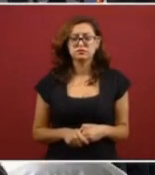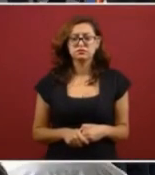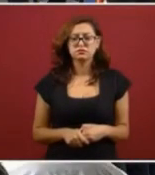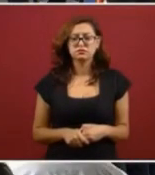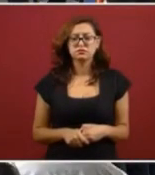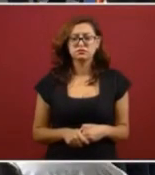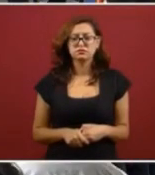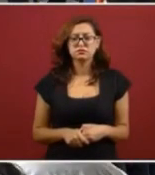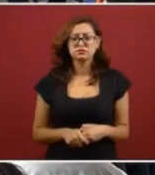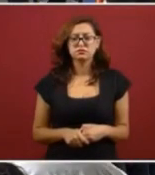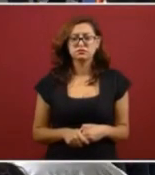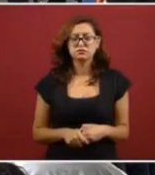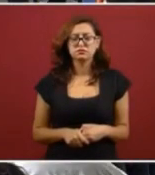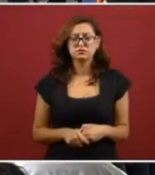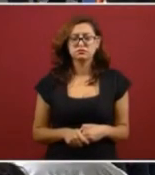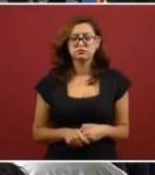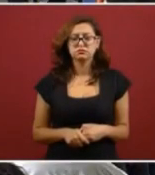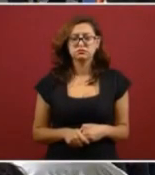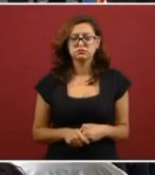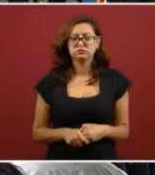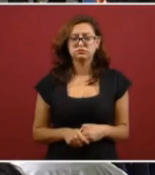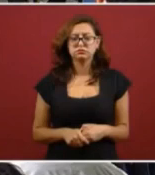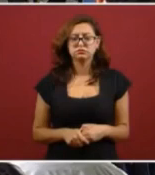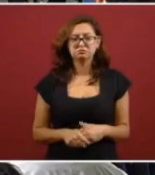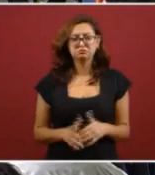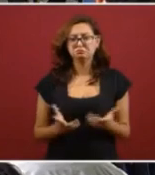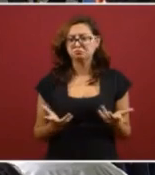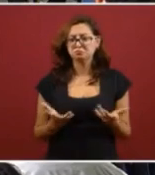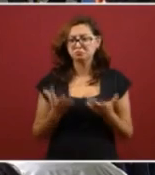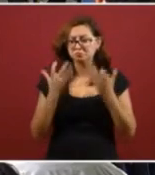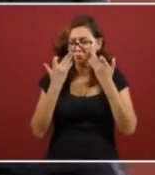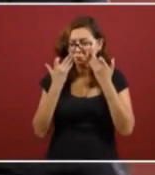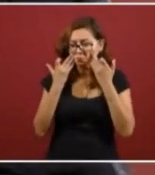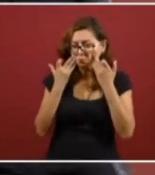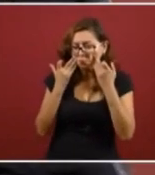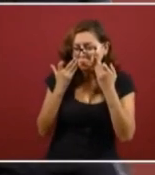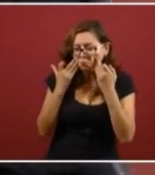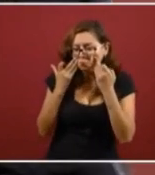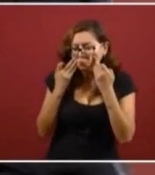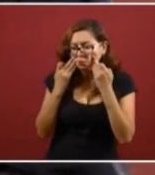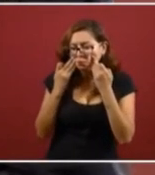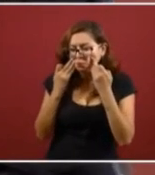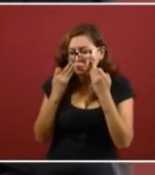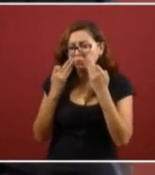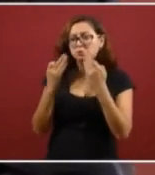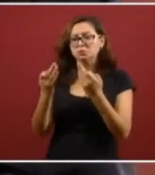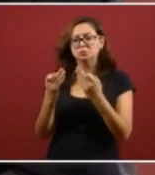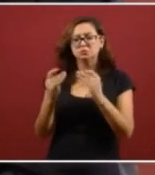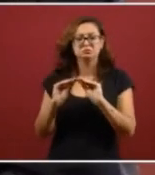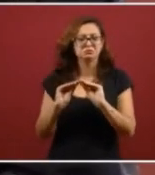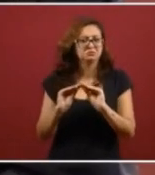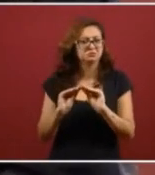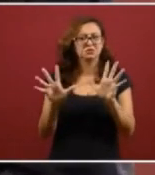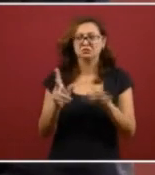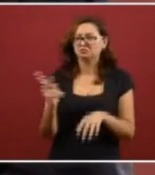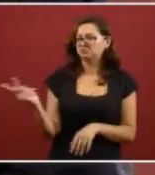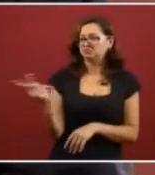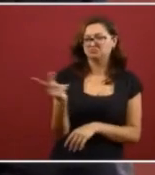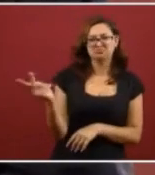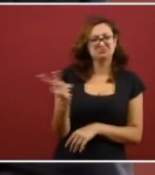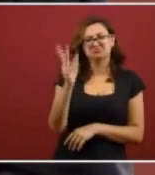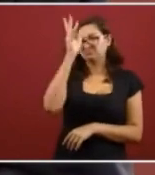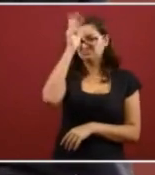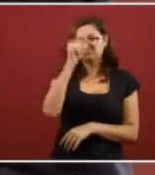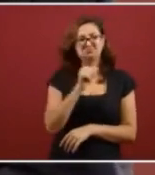Eso era algo. That was something that was evidente, evident that they